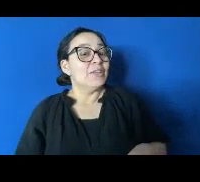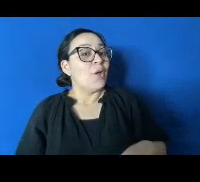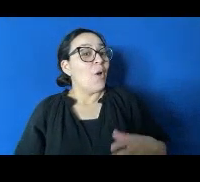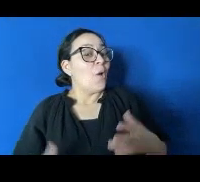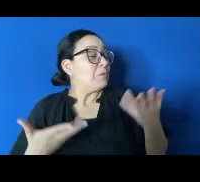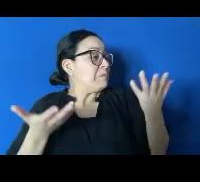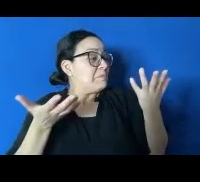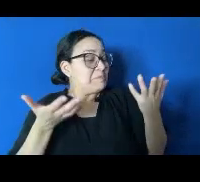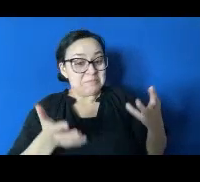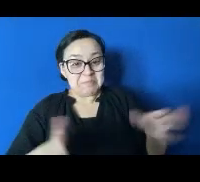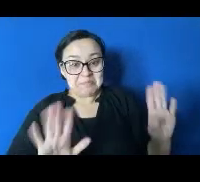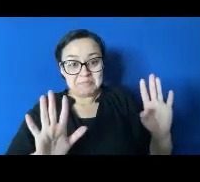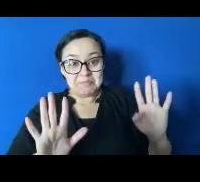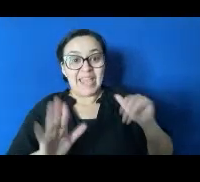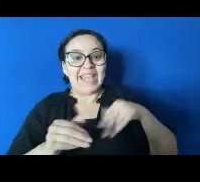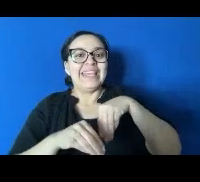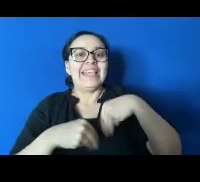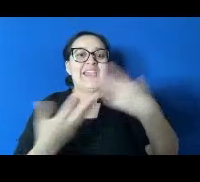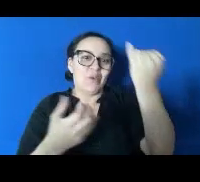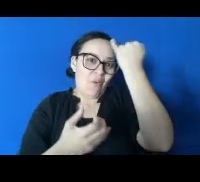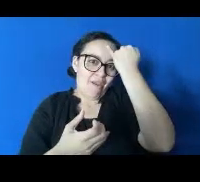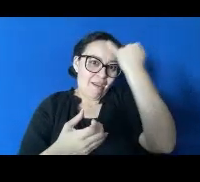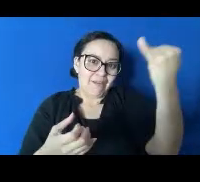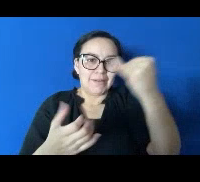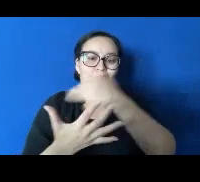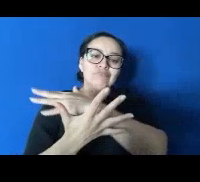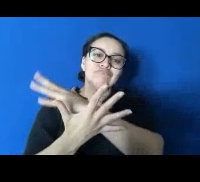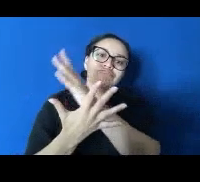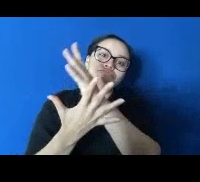With that, basically, it's a